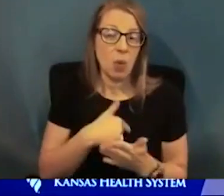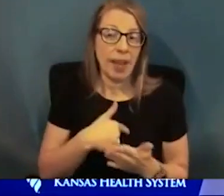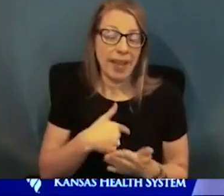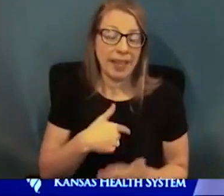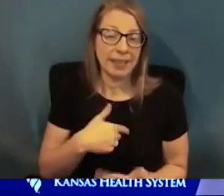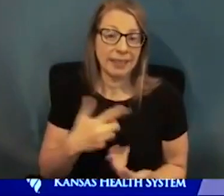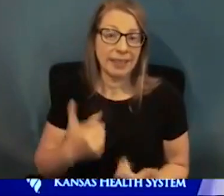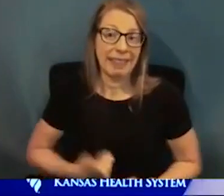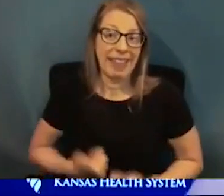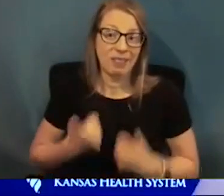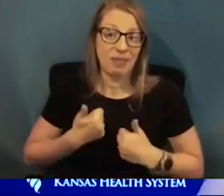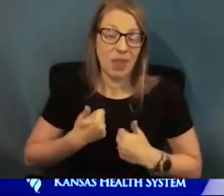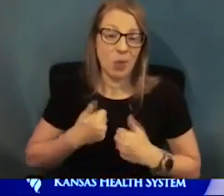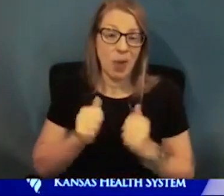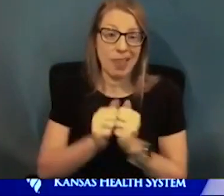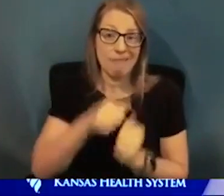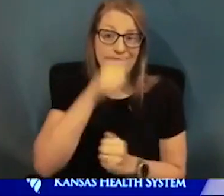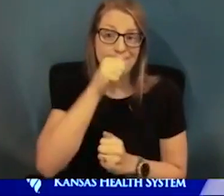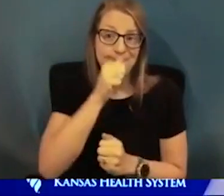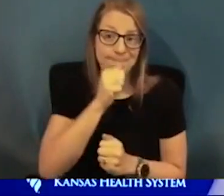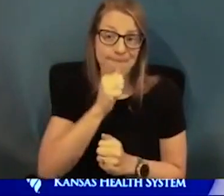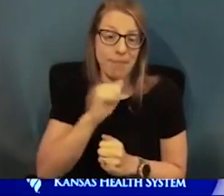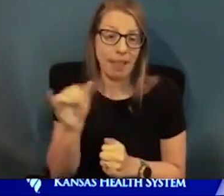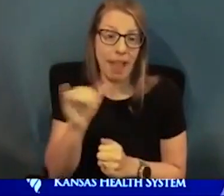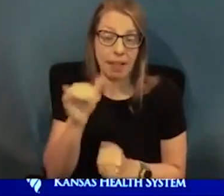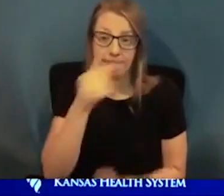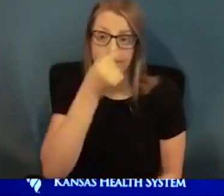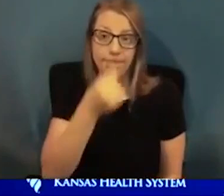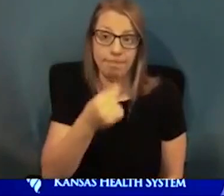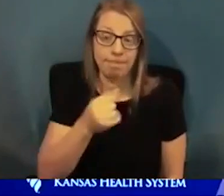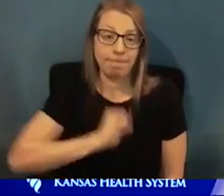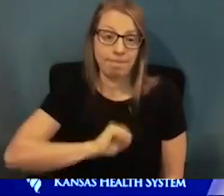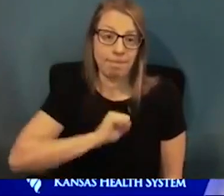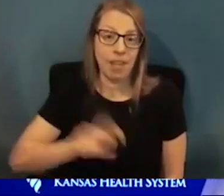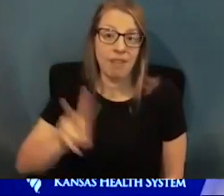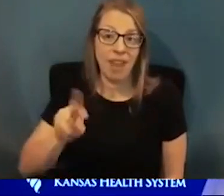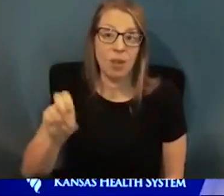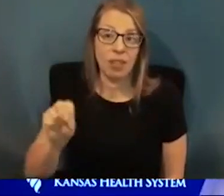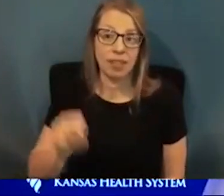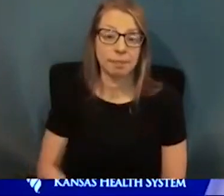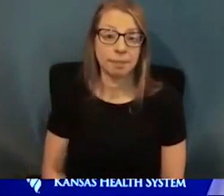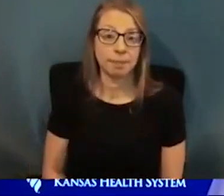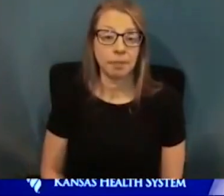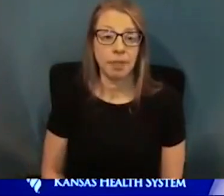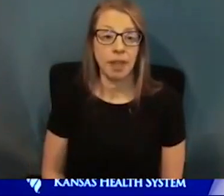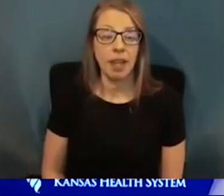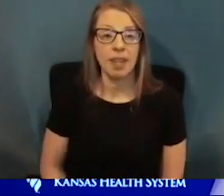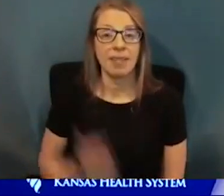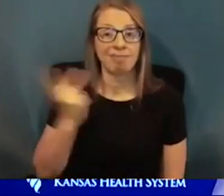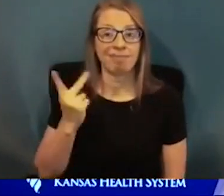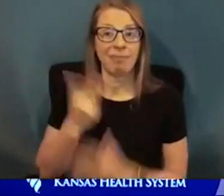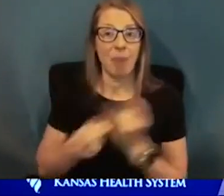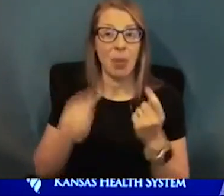live with, but I think it's still too early to tell. Overall, I think we both agree it probably will not just go away. Wish it